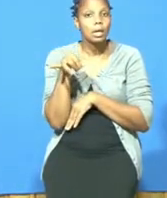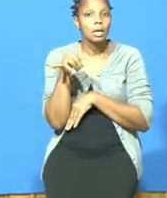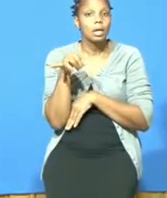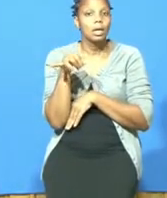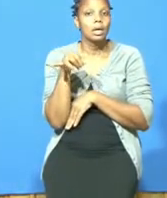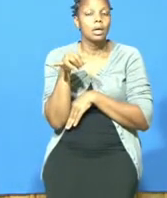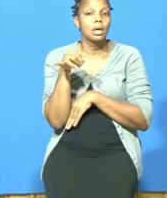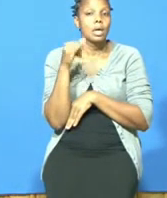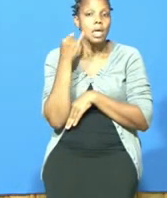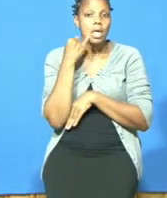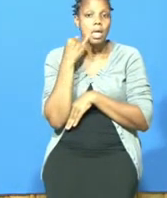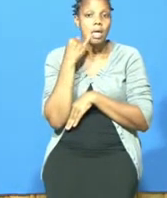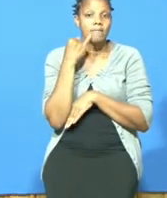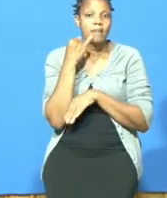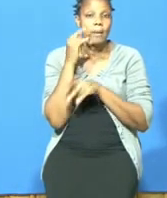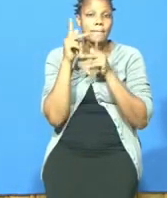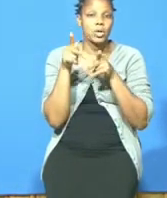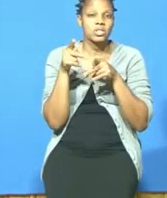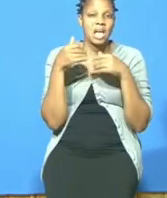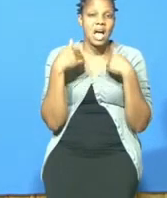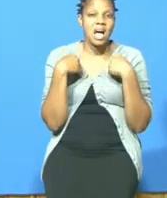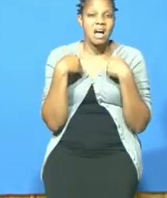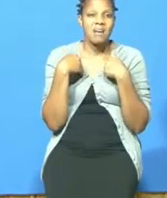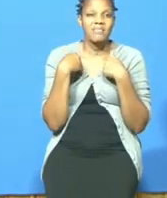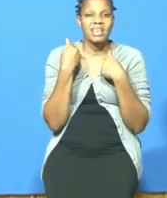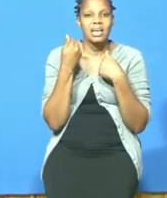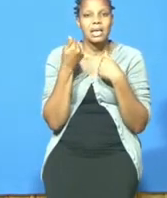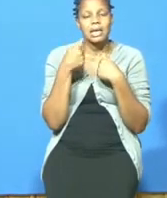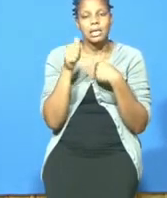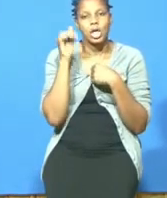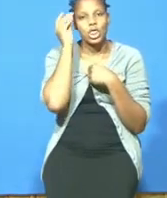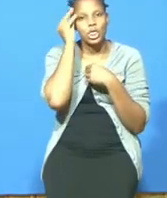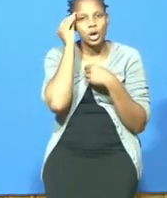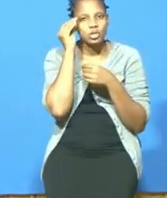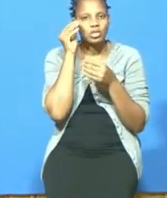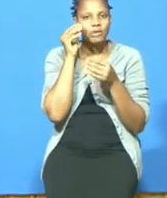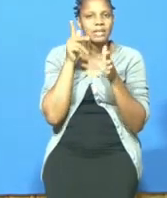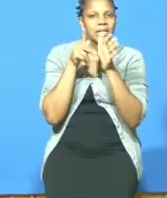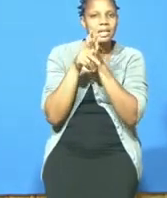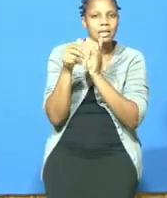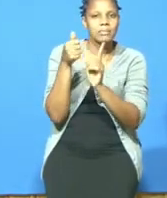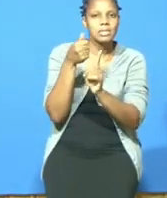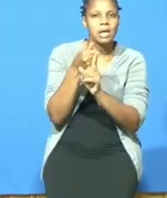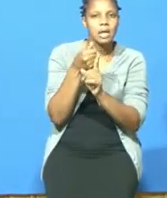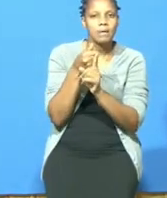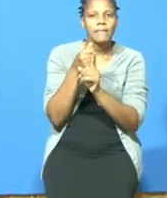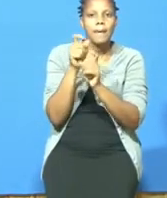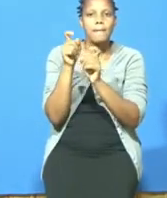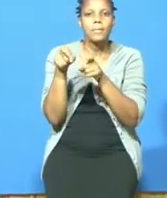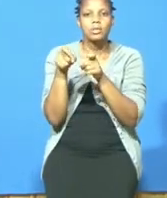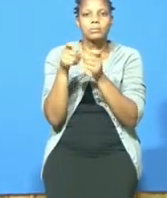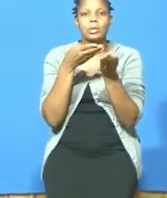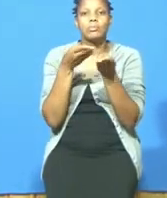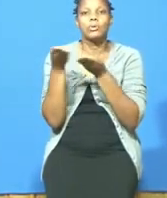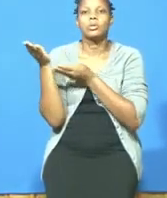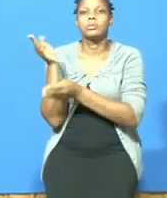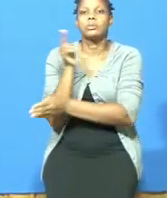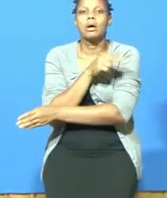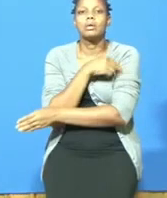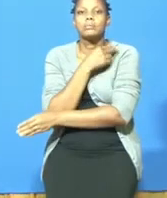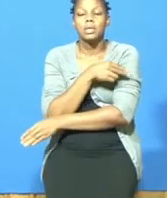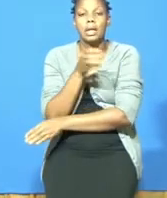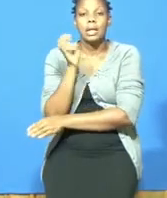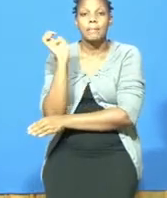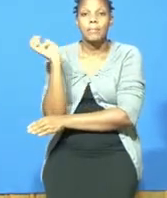an individual is having any kind of suicidal thoughts, they must be taken to the hospital